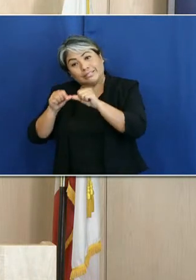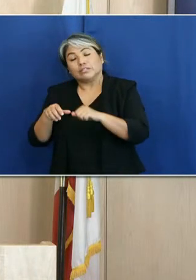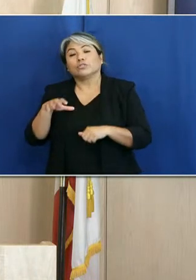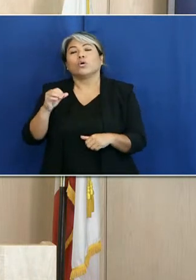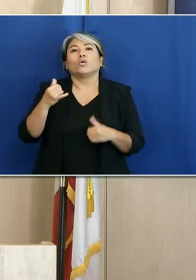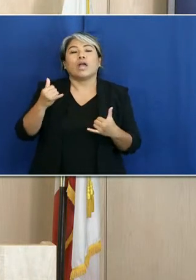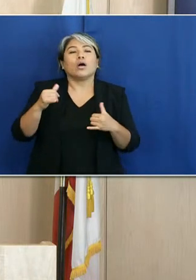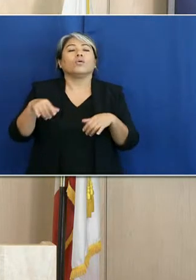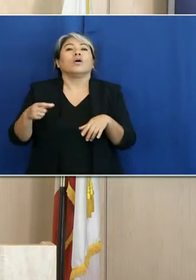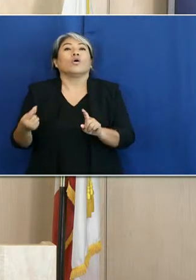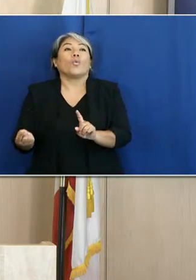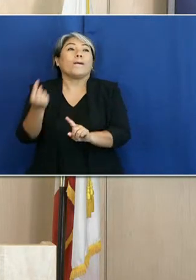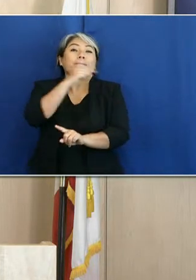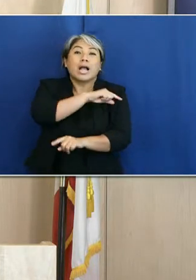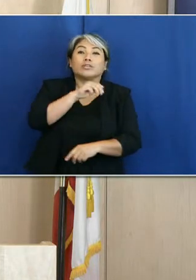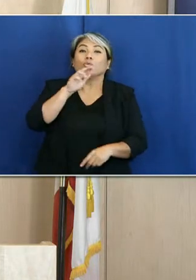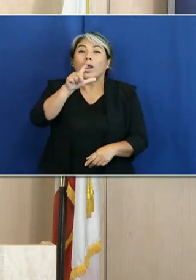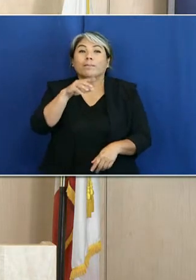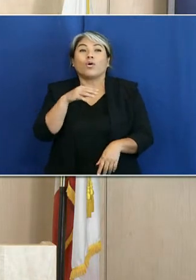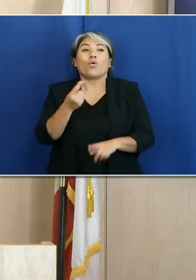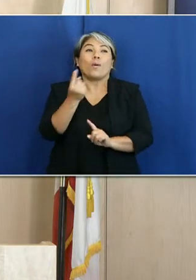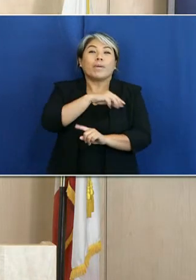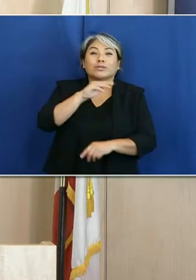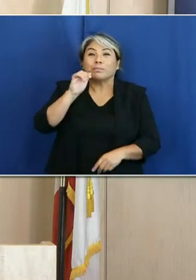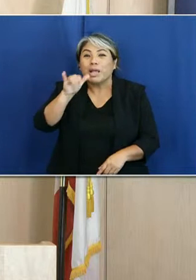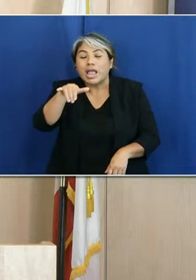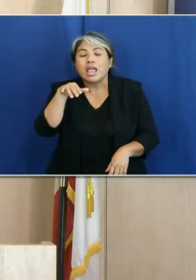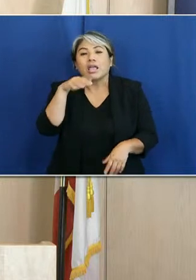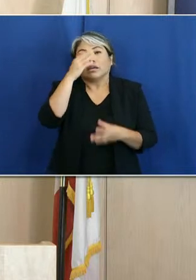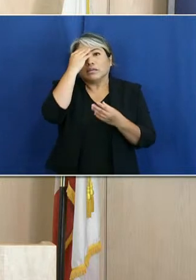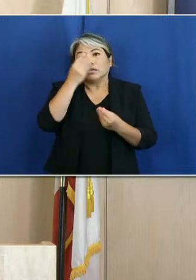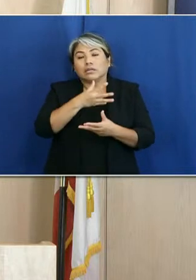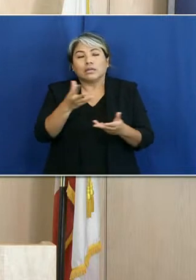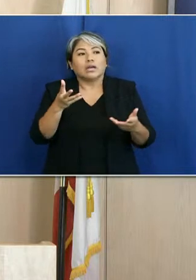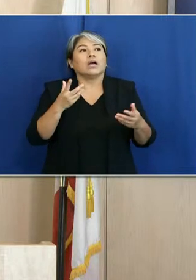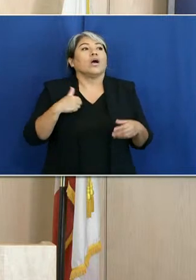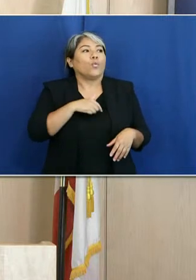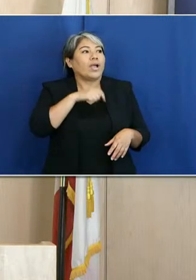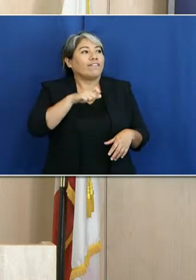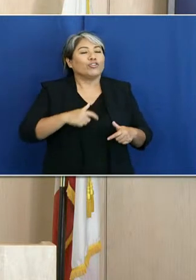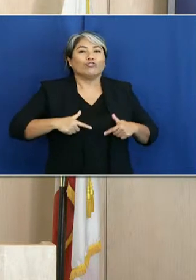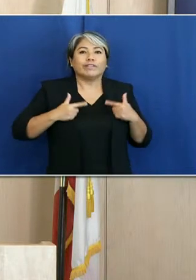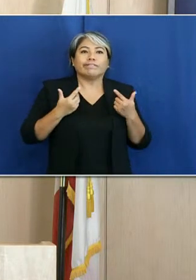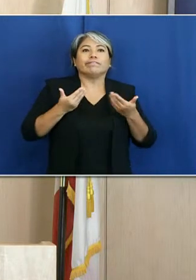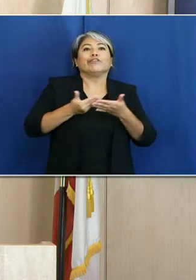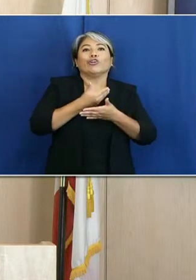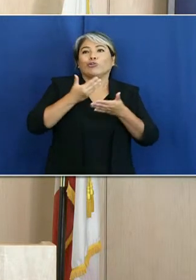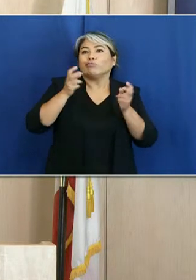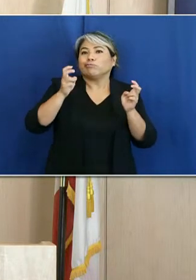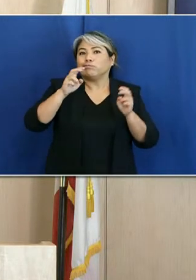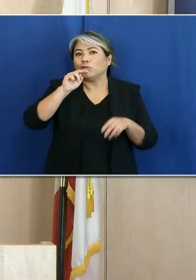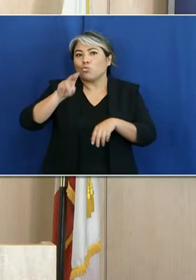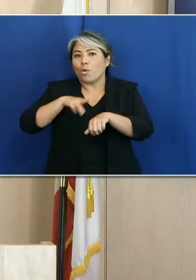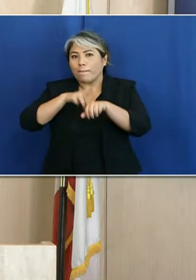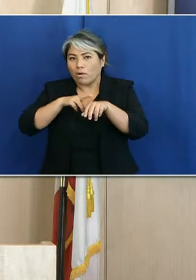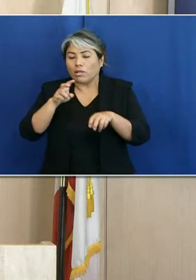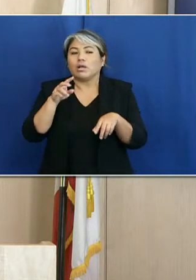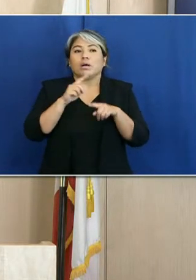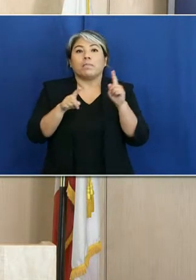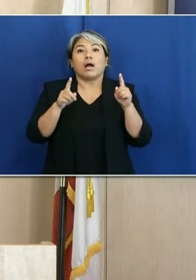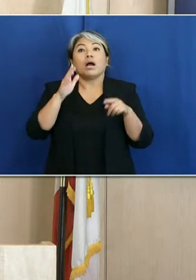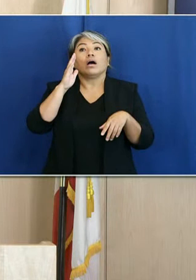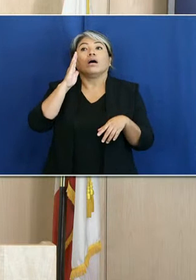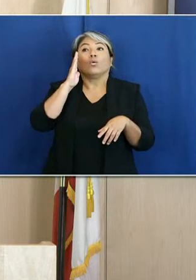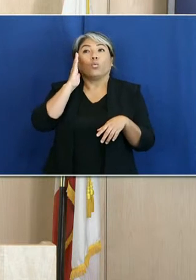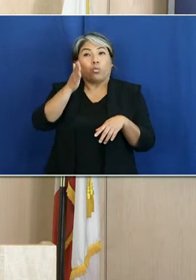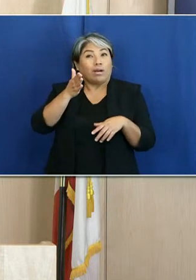the way back to April and May with the messaging around adapting to a new normal, that for the foreseeable future, we're going to